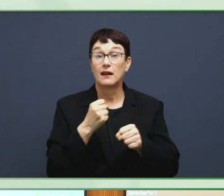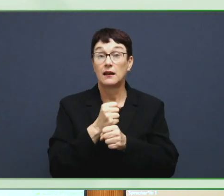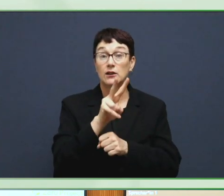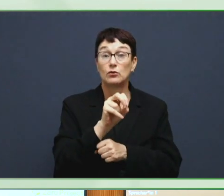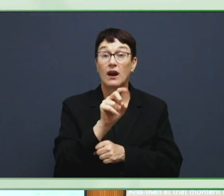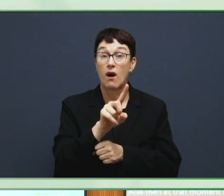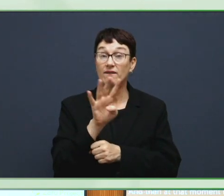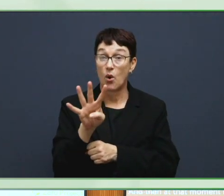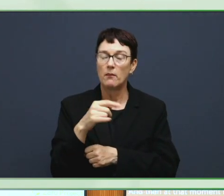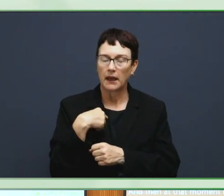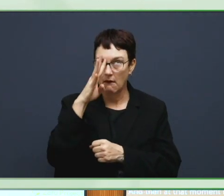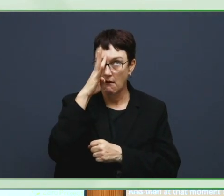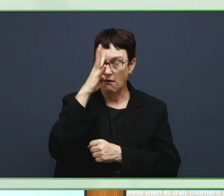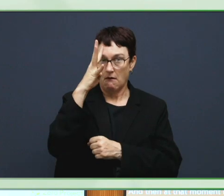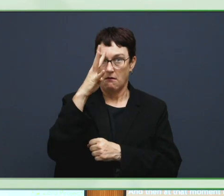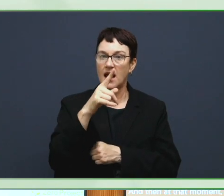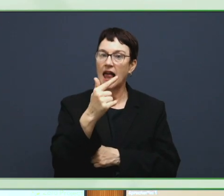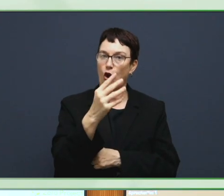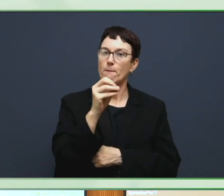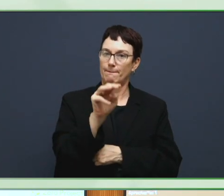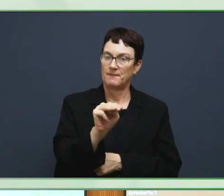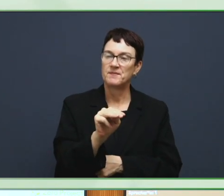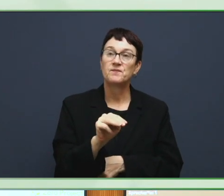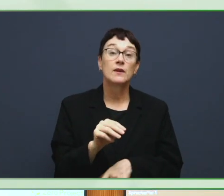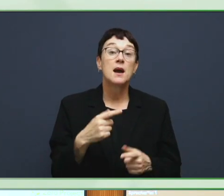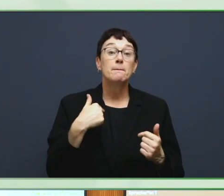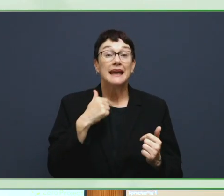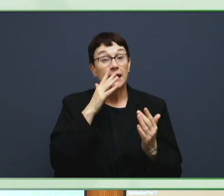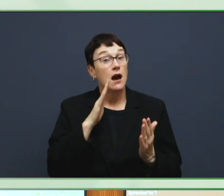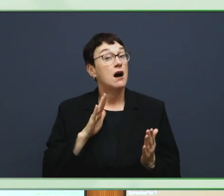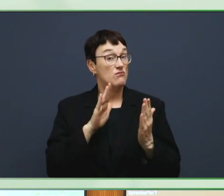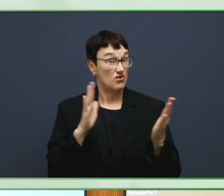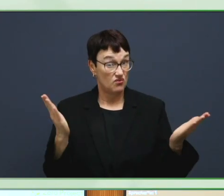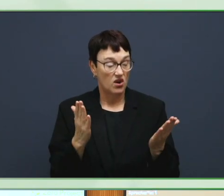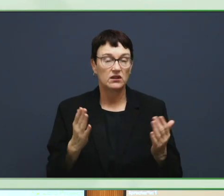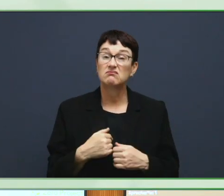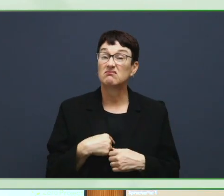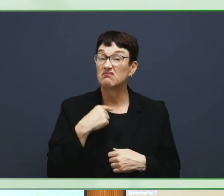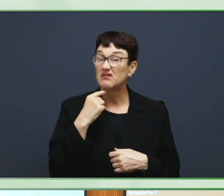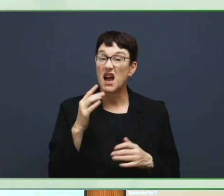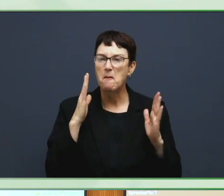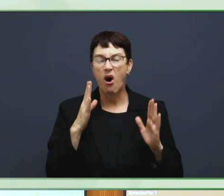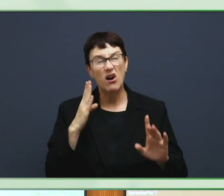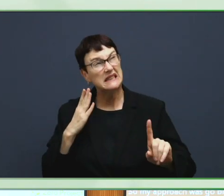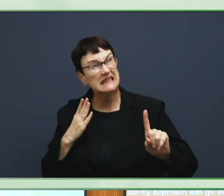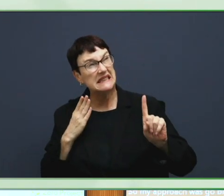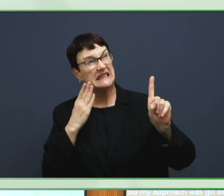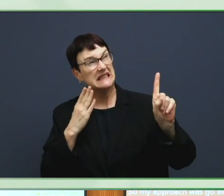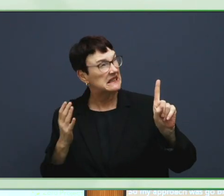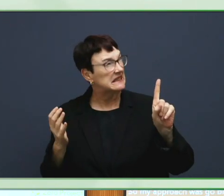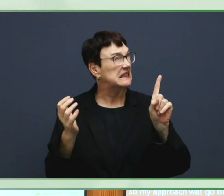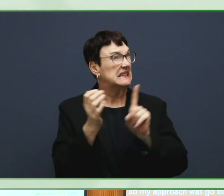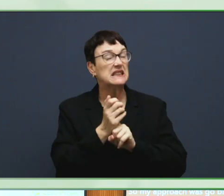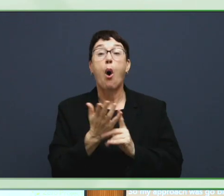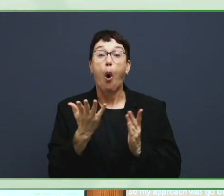shape. So my approach was, go big or go home. Meaning, if we can't think of a big idea, we're